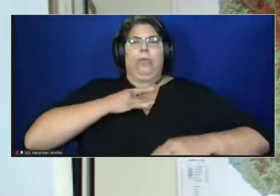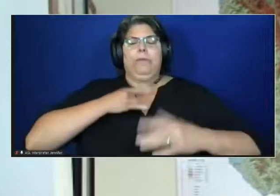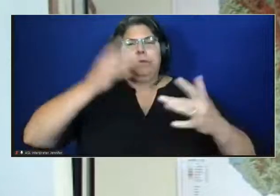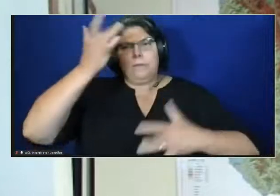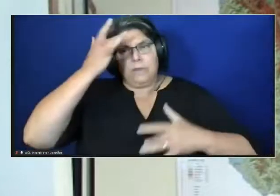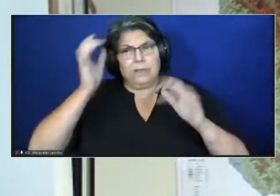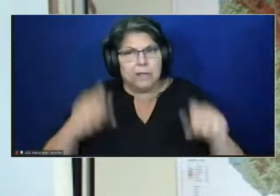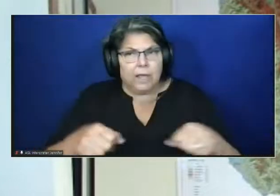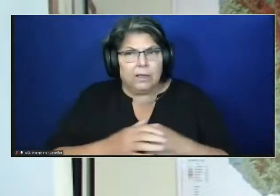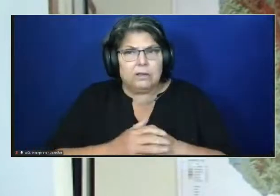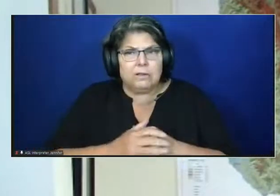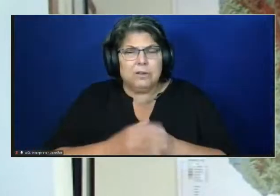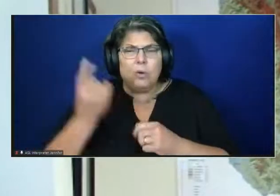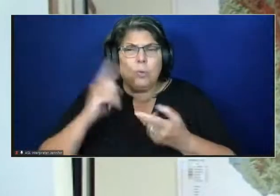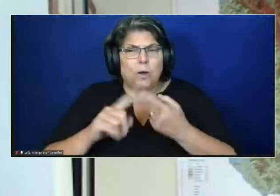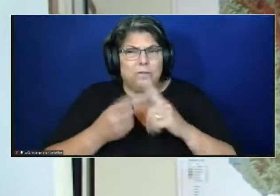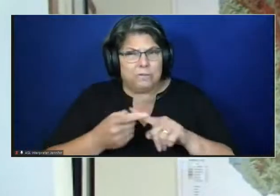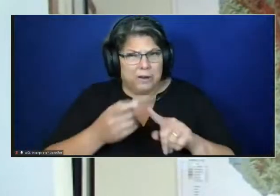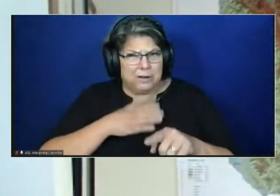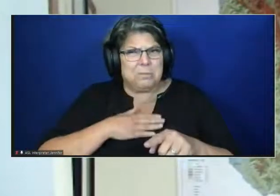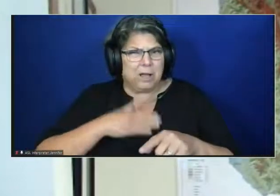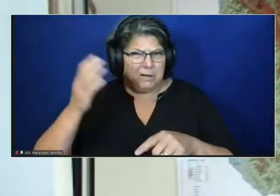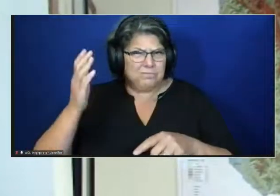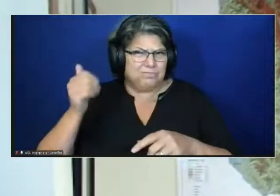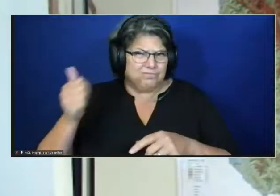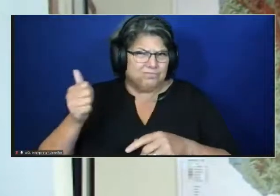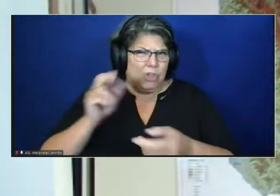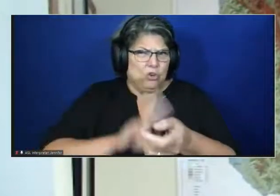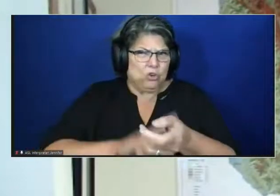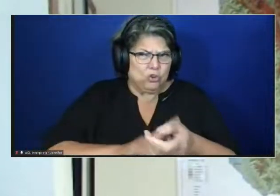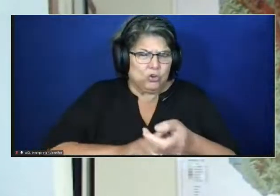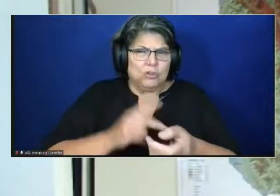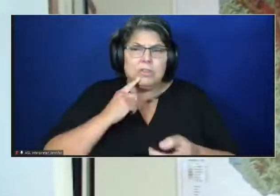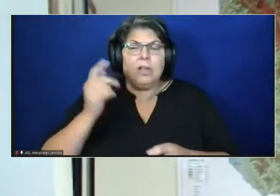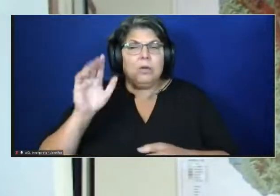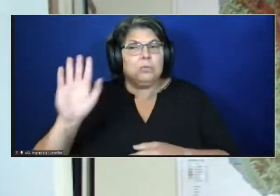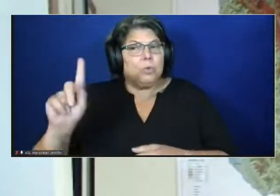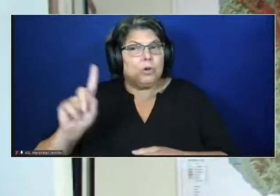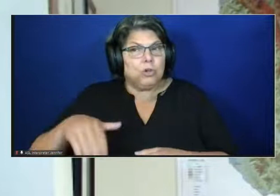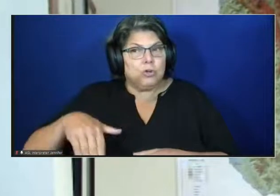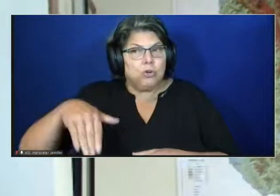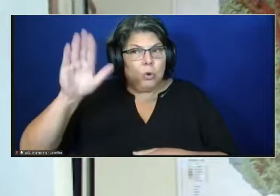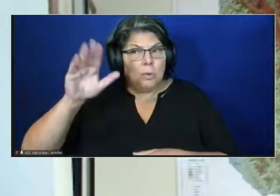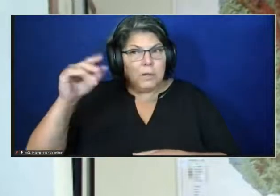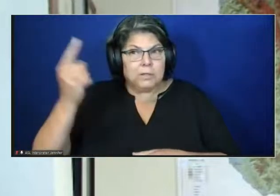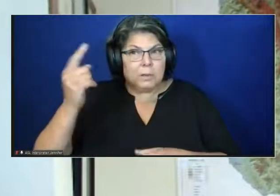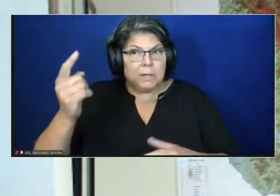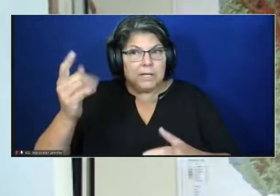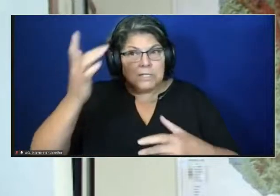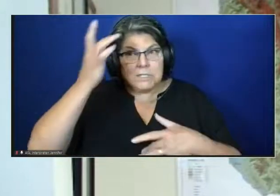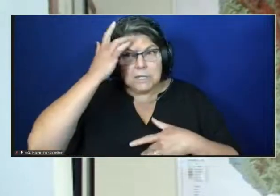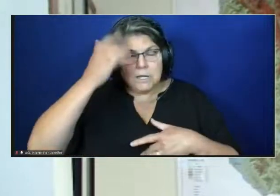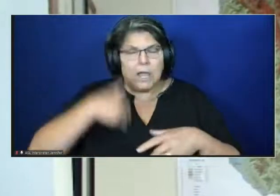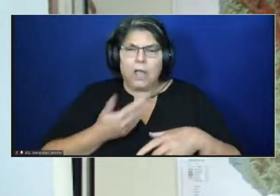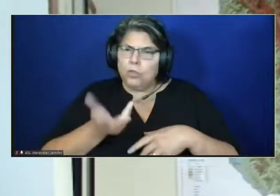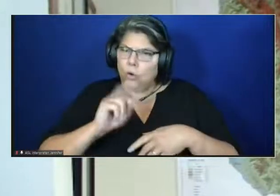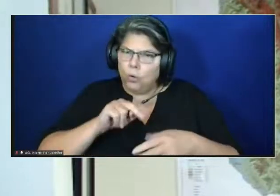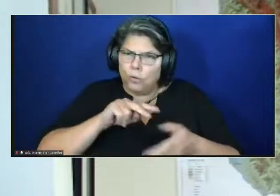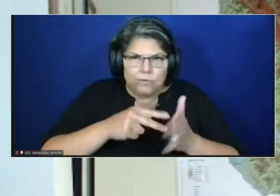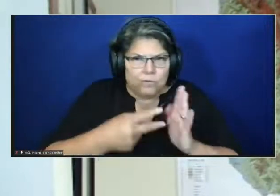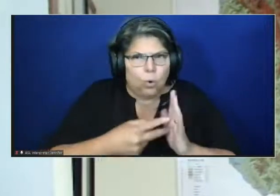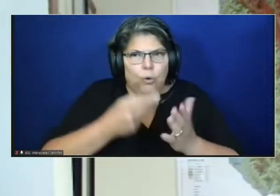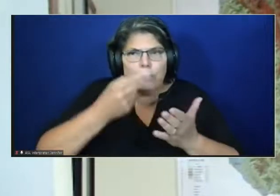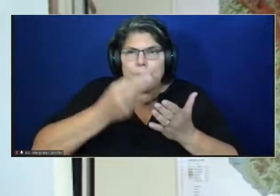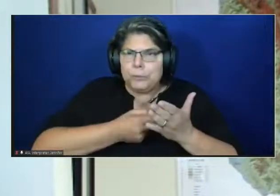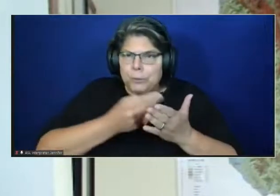mine who is a nurse said she grew up in a home where if somebody was sick, they had their own separate set of utensils. So they basically